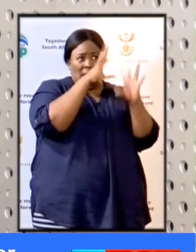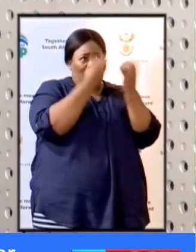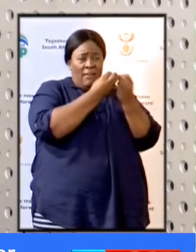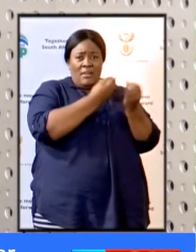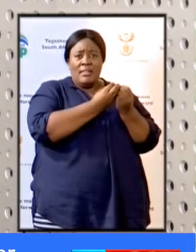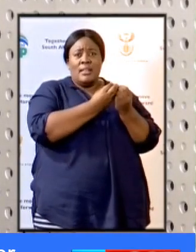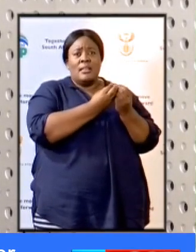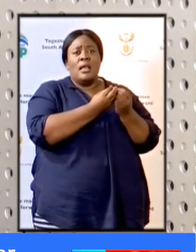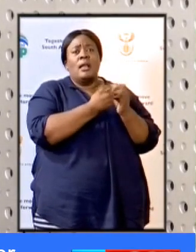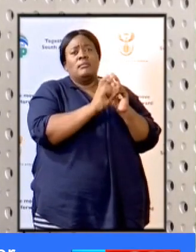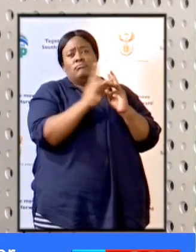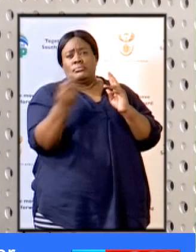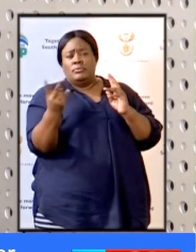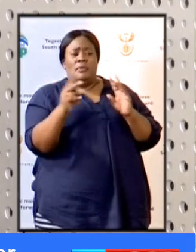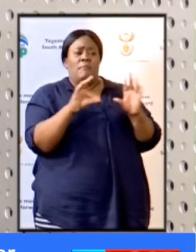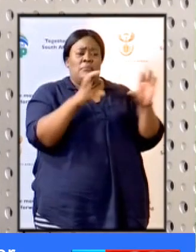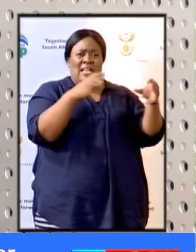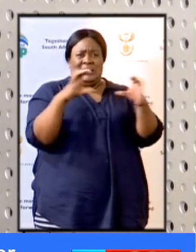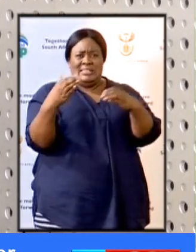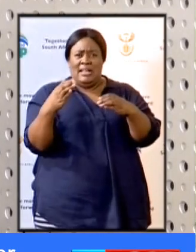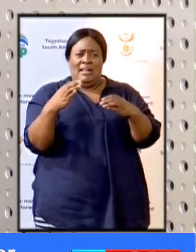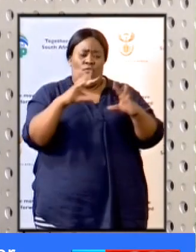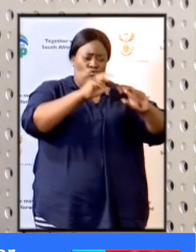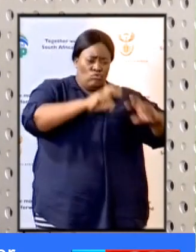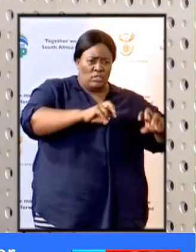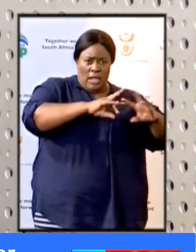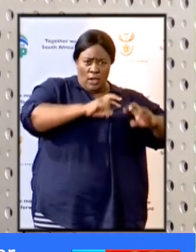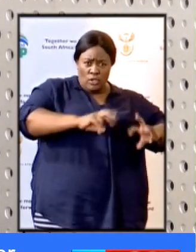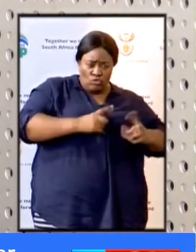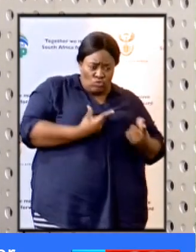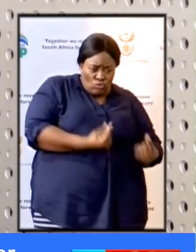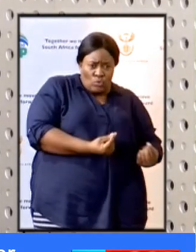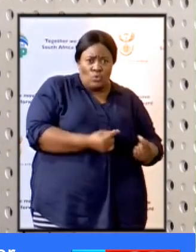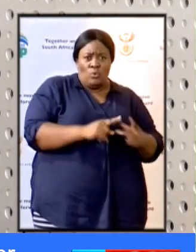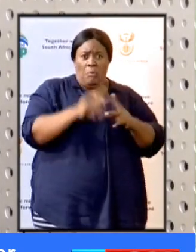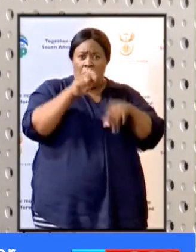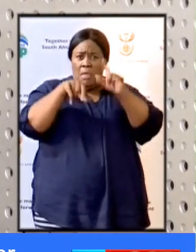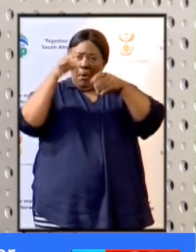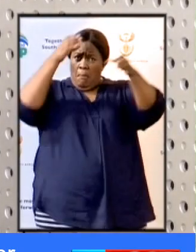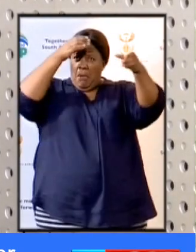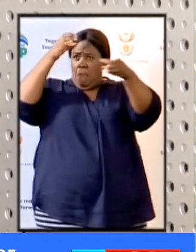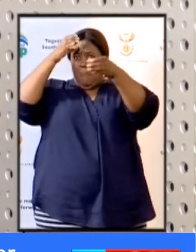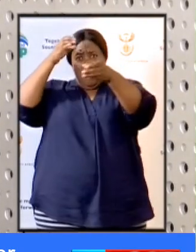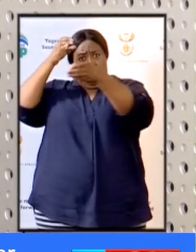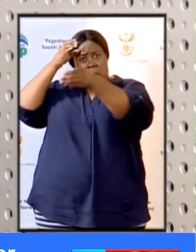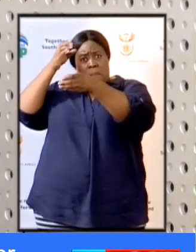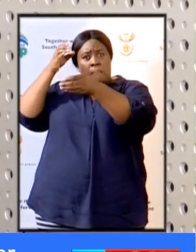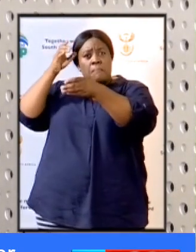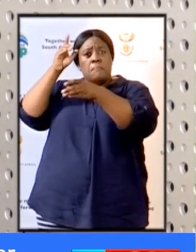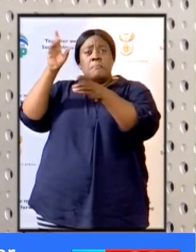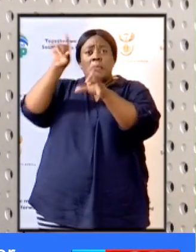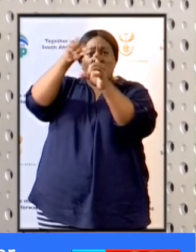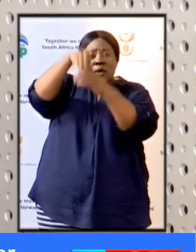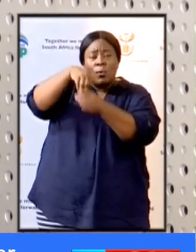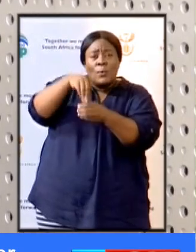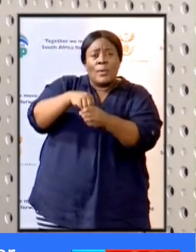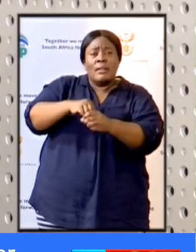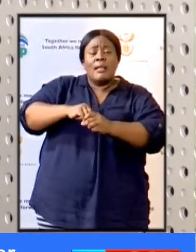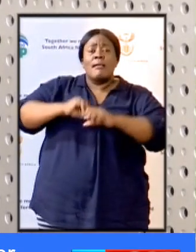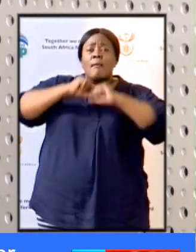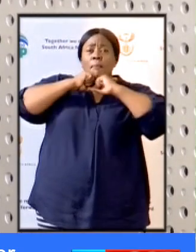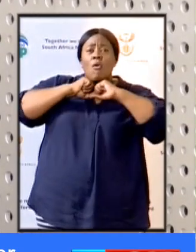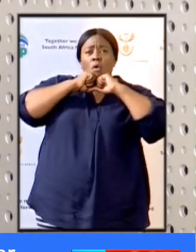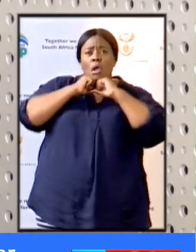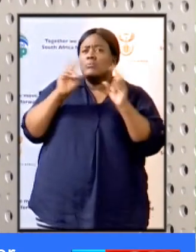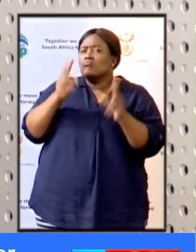all sectors, from researchers, from experts, and all other people, including just ordinary parents, on what they